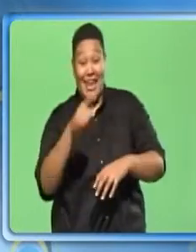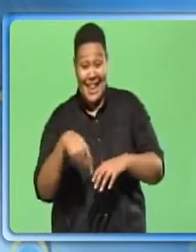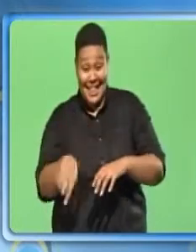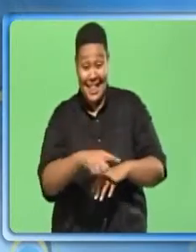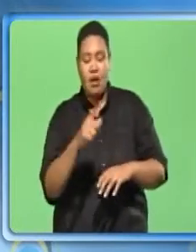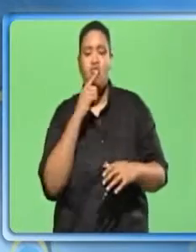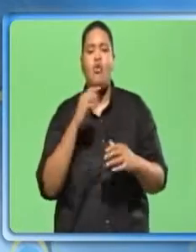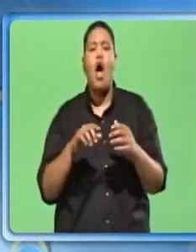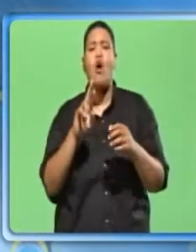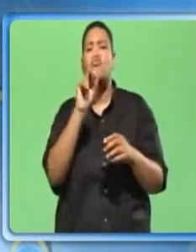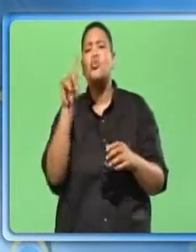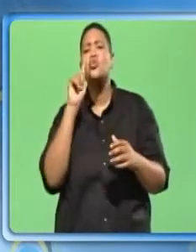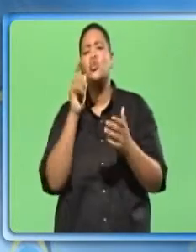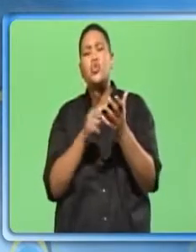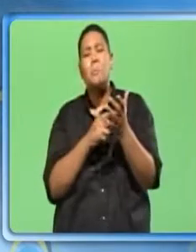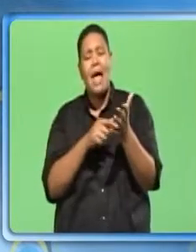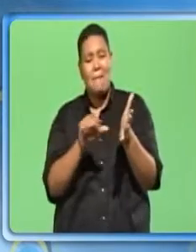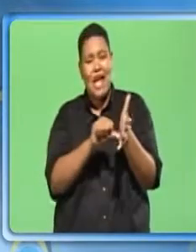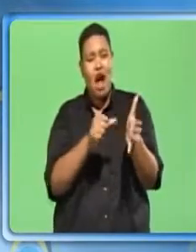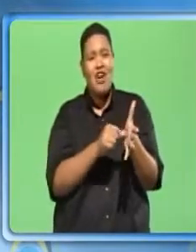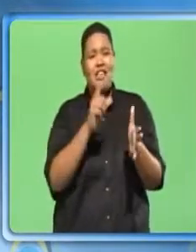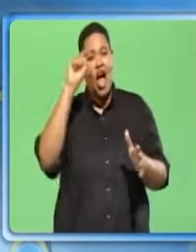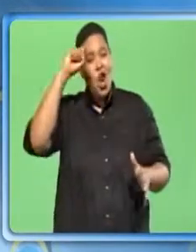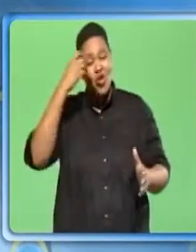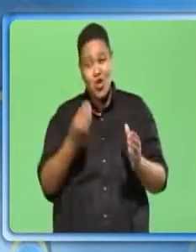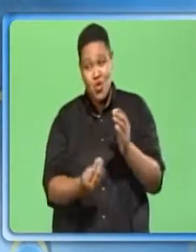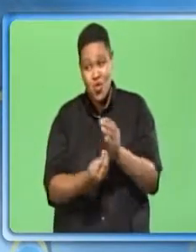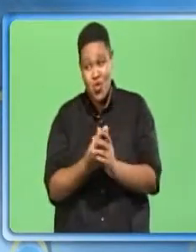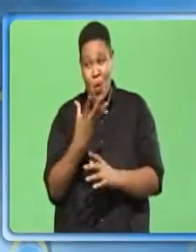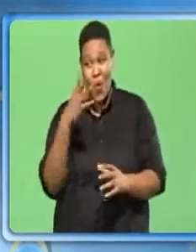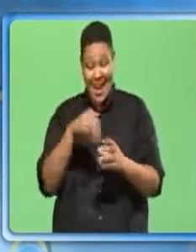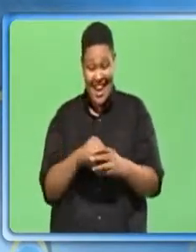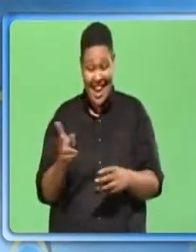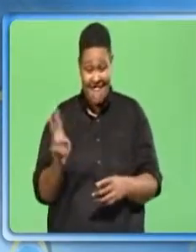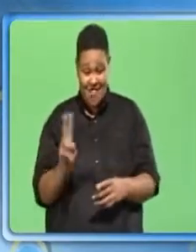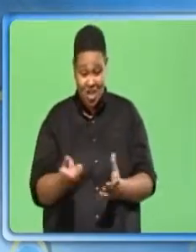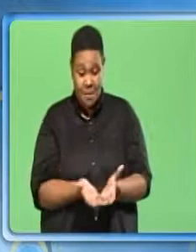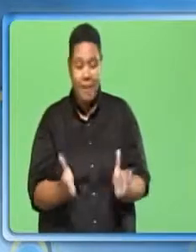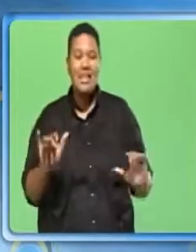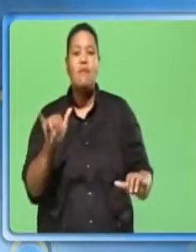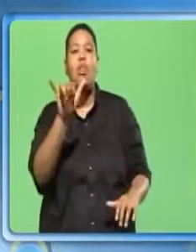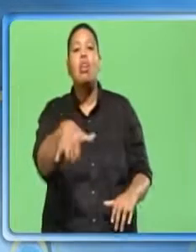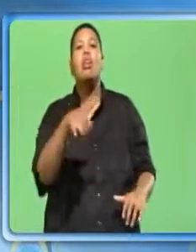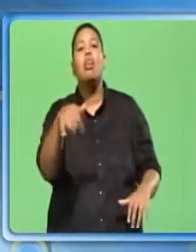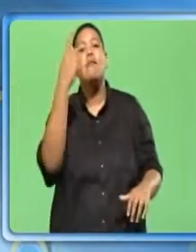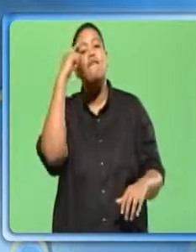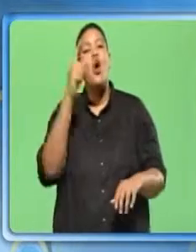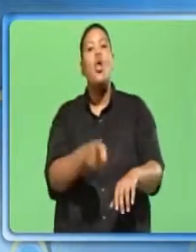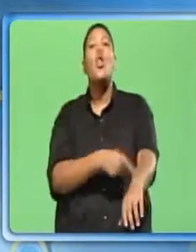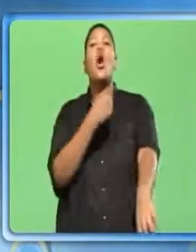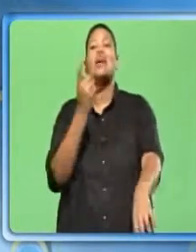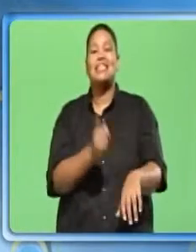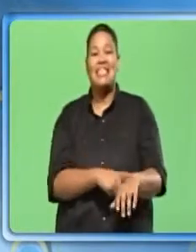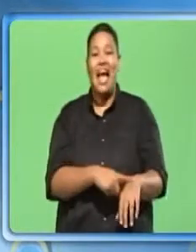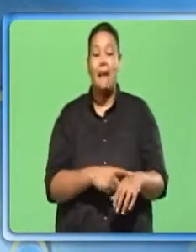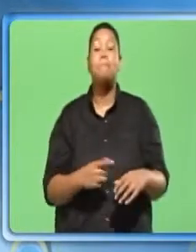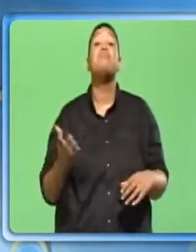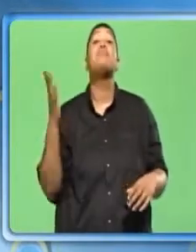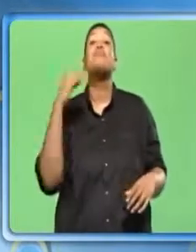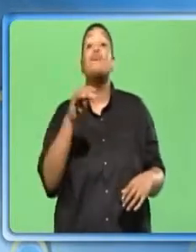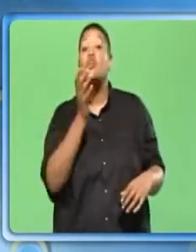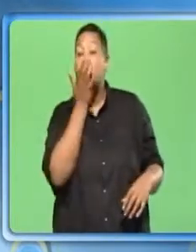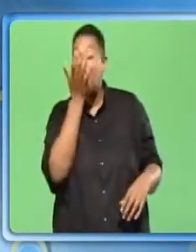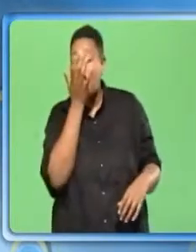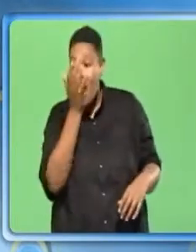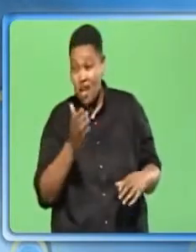Carrots and onions sometimes start growing in the vegetable basket if they remain there for a long time. Grass reproduces